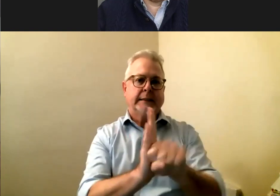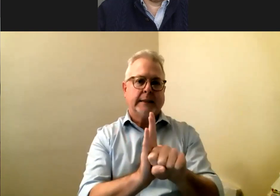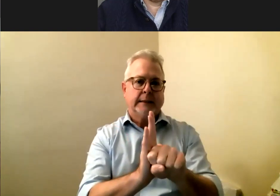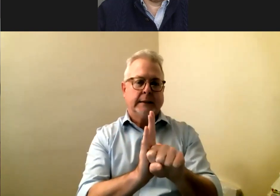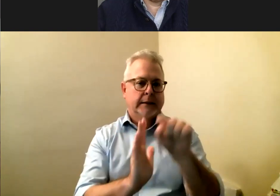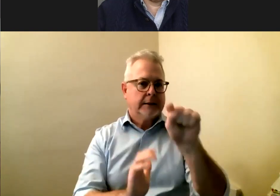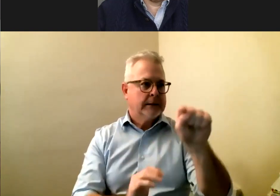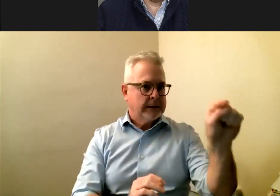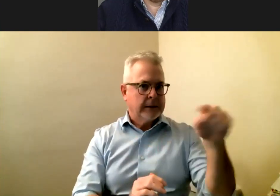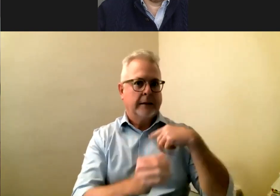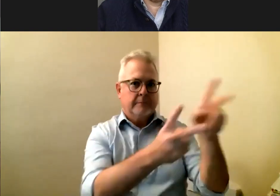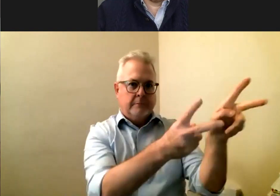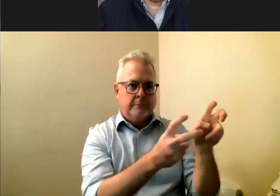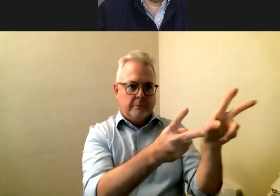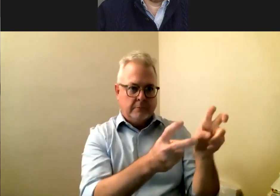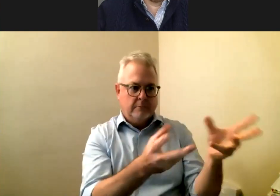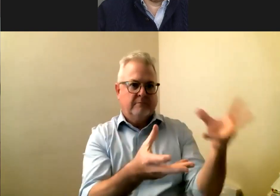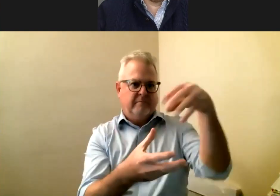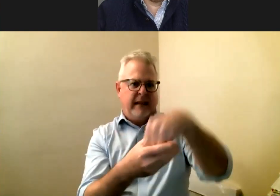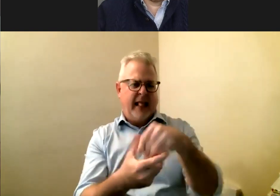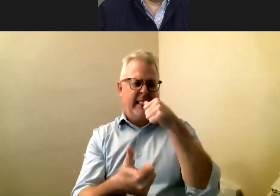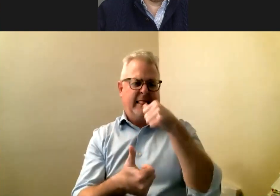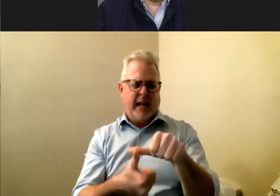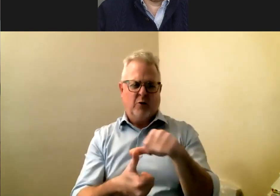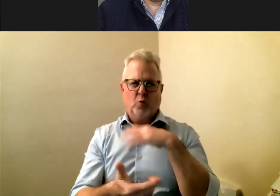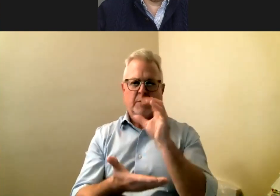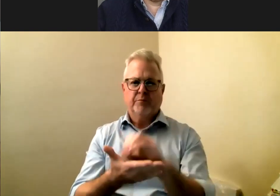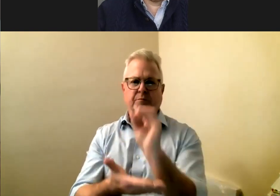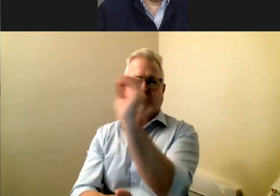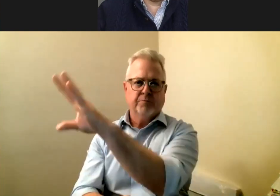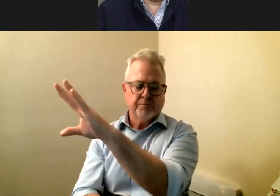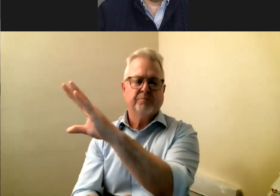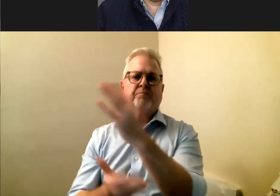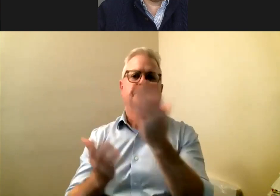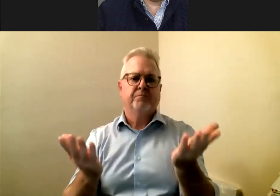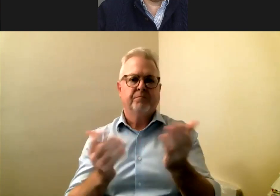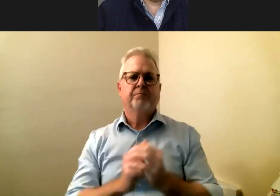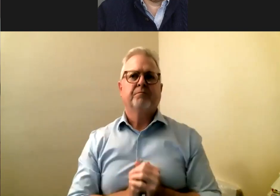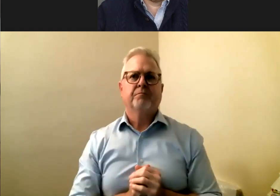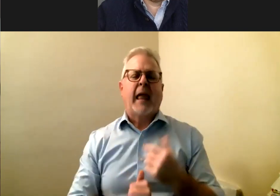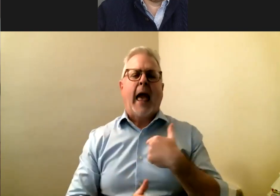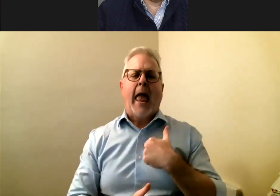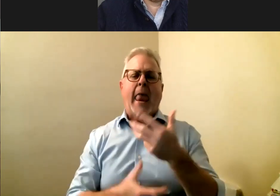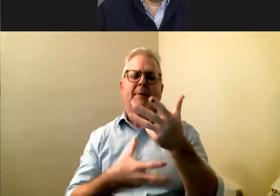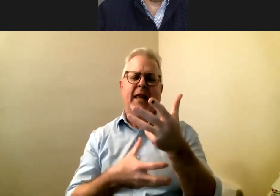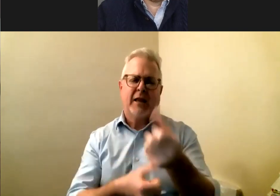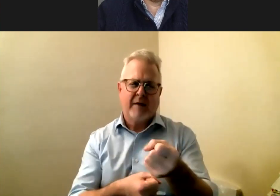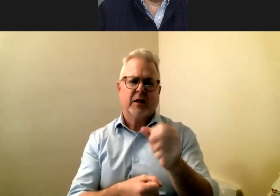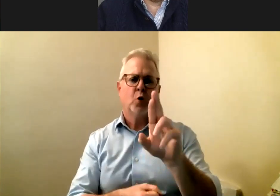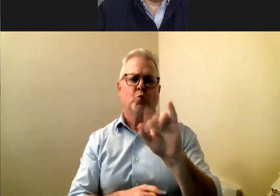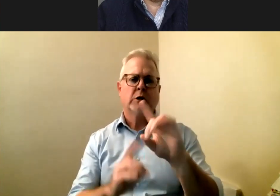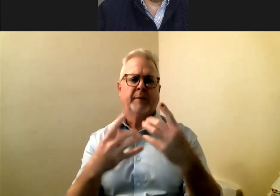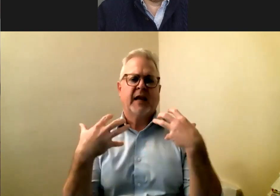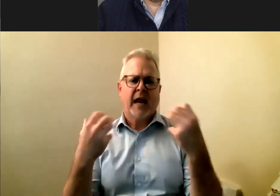We have a couple of videos from other states that we've looked at, and we've downloaded that into the letter that we're sending to